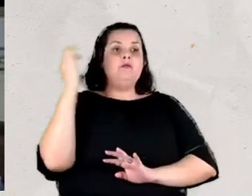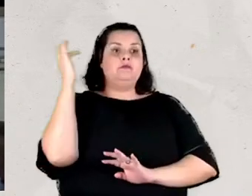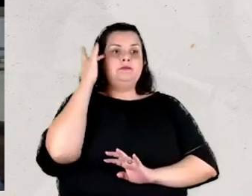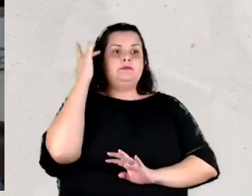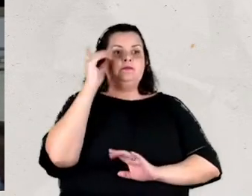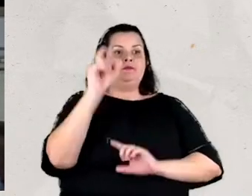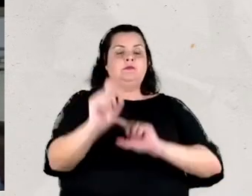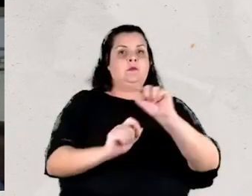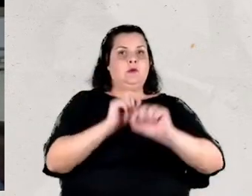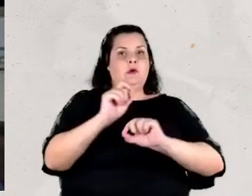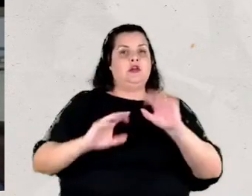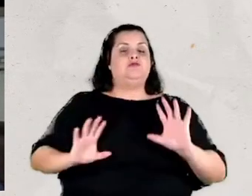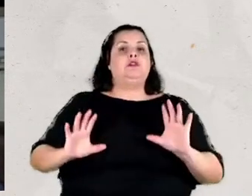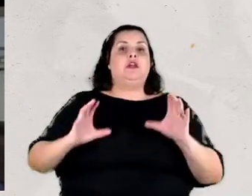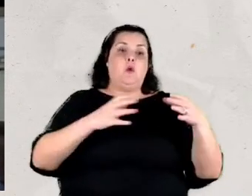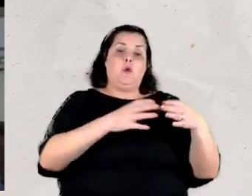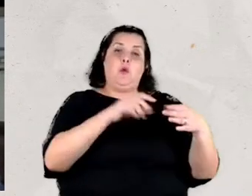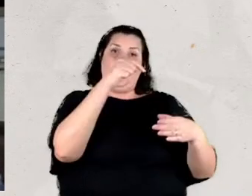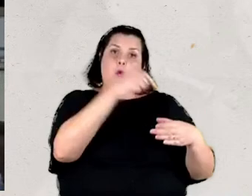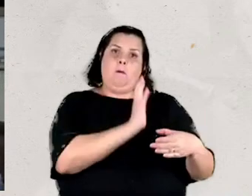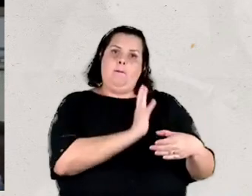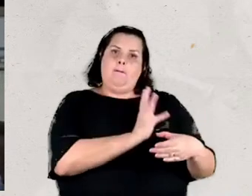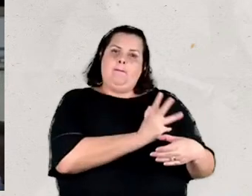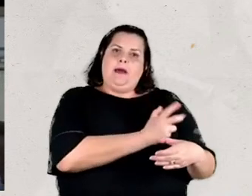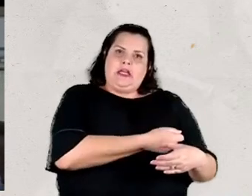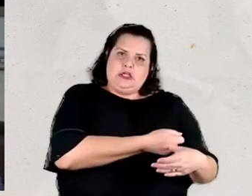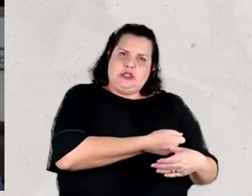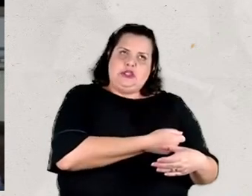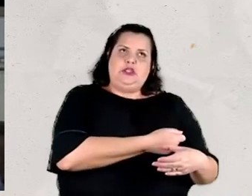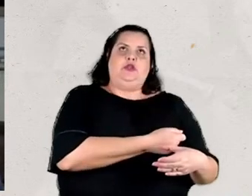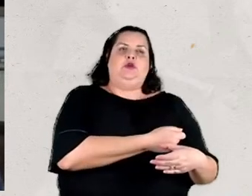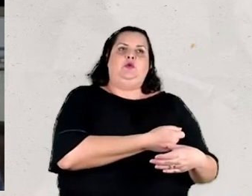little about who the Jews are.